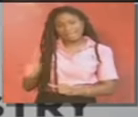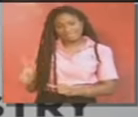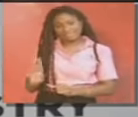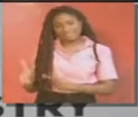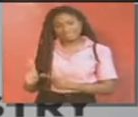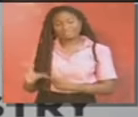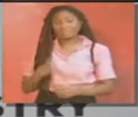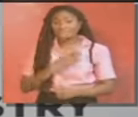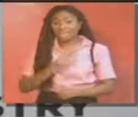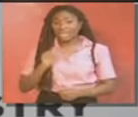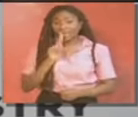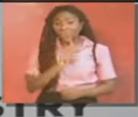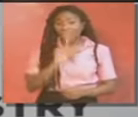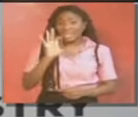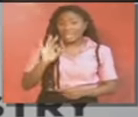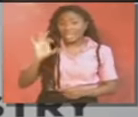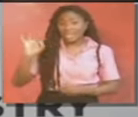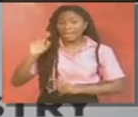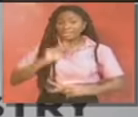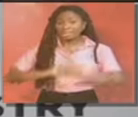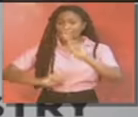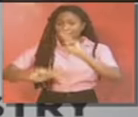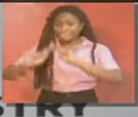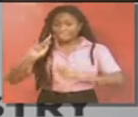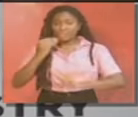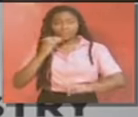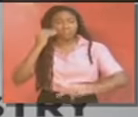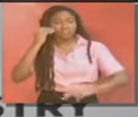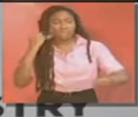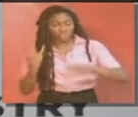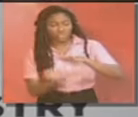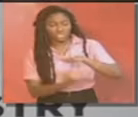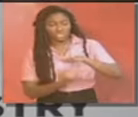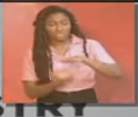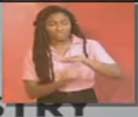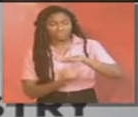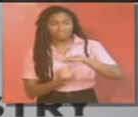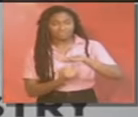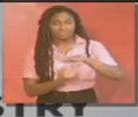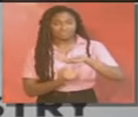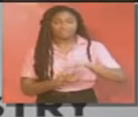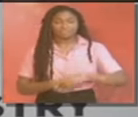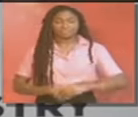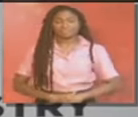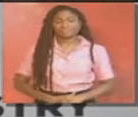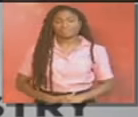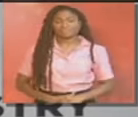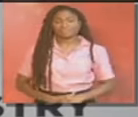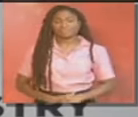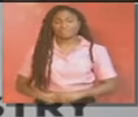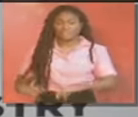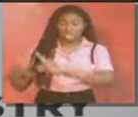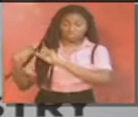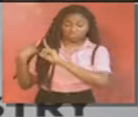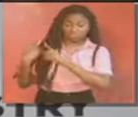there are 199 cases in self-isolation. Thus far, we have had